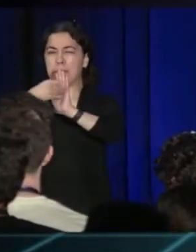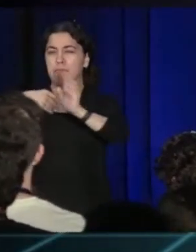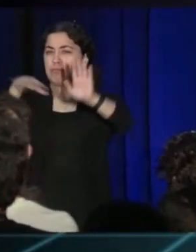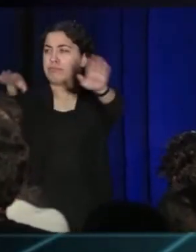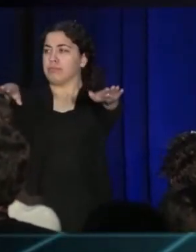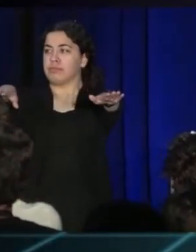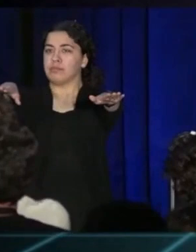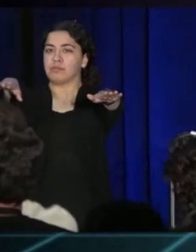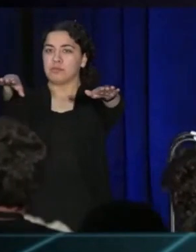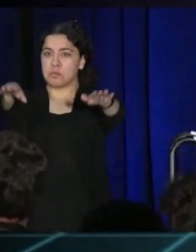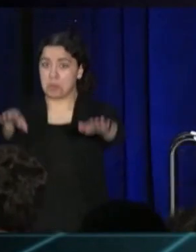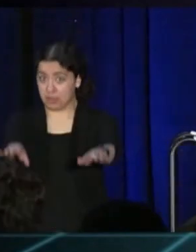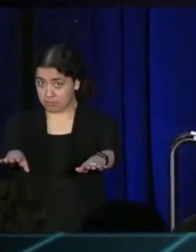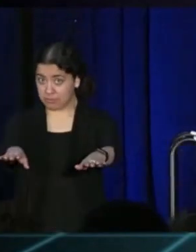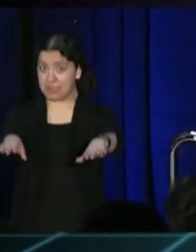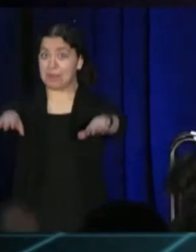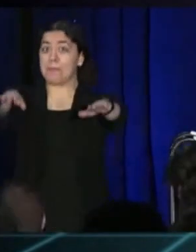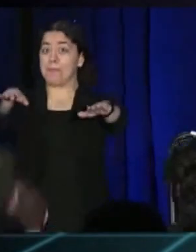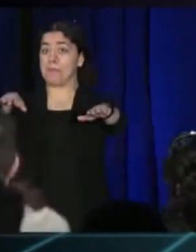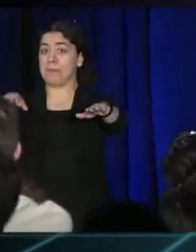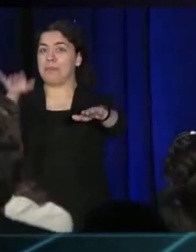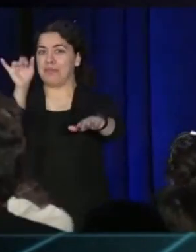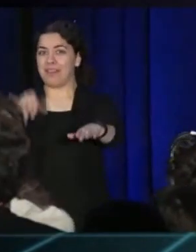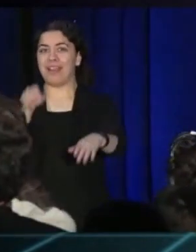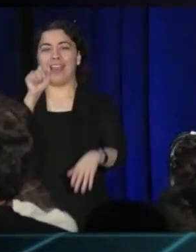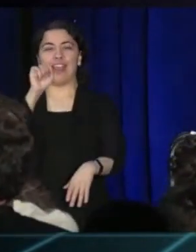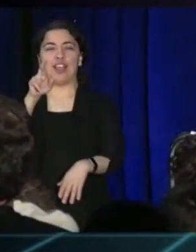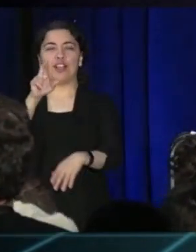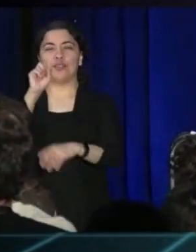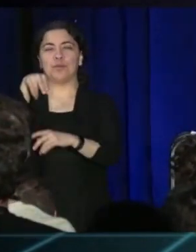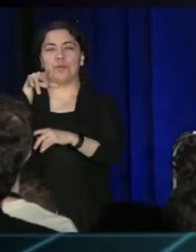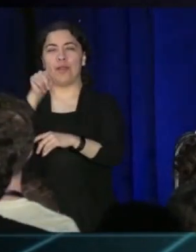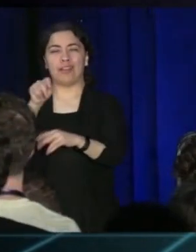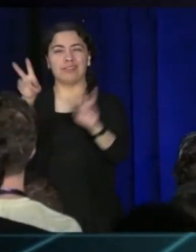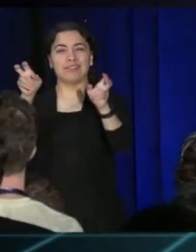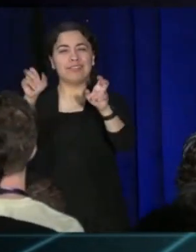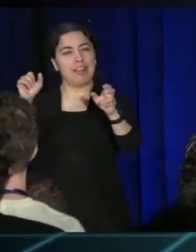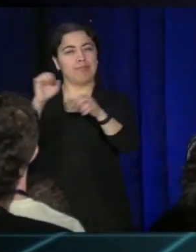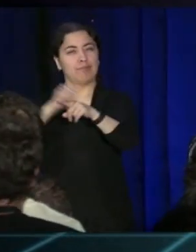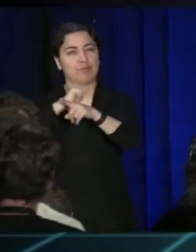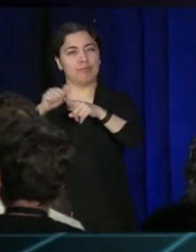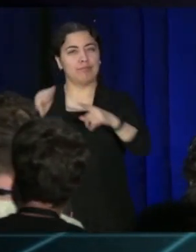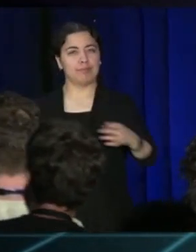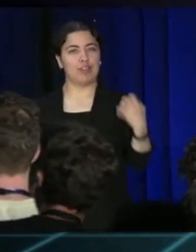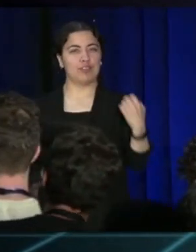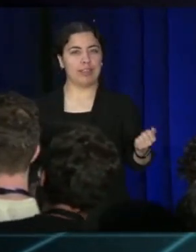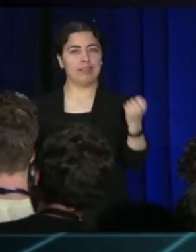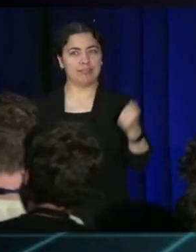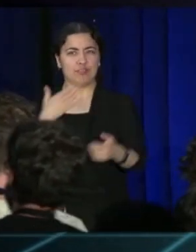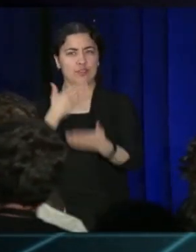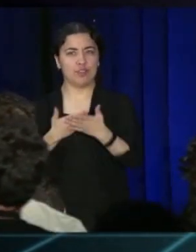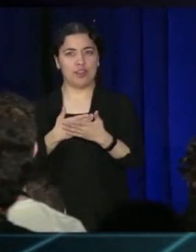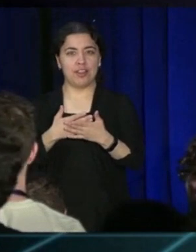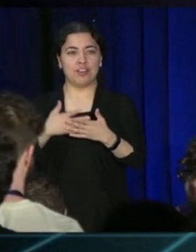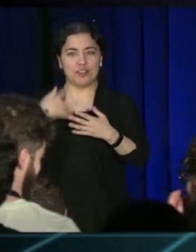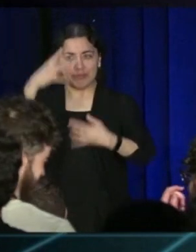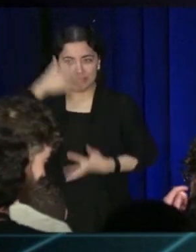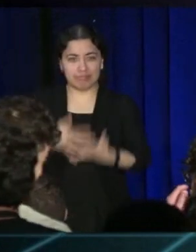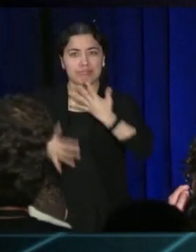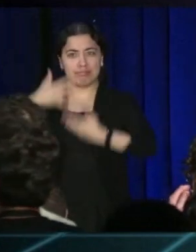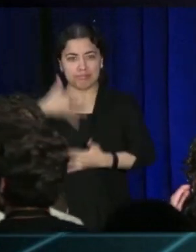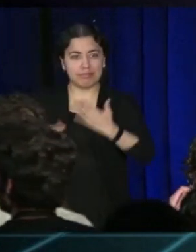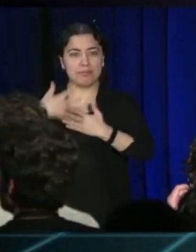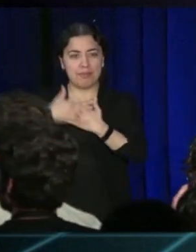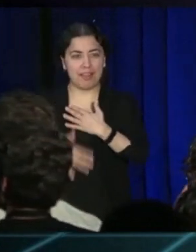down and come up. That's an air squat. This is exercise. It's good for you. Your brain needs blood flow, all that.